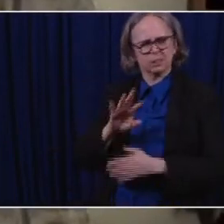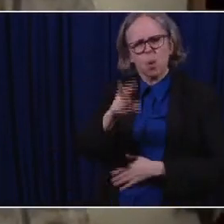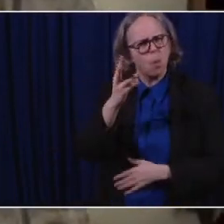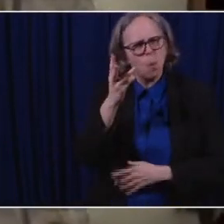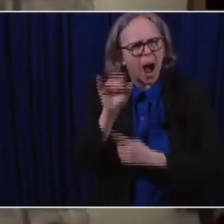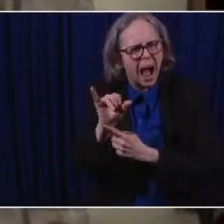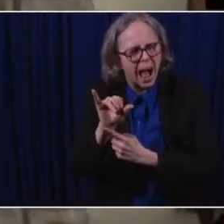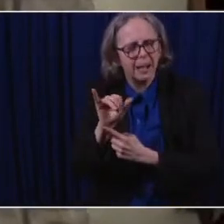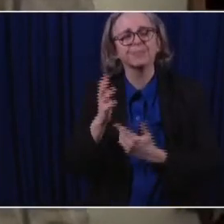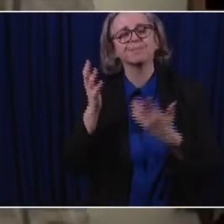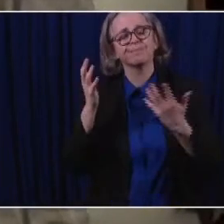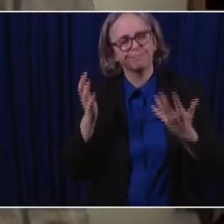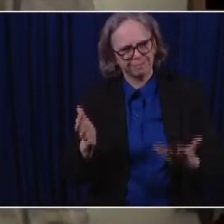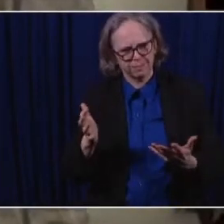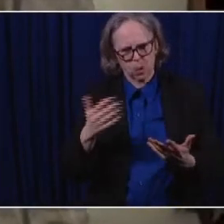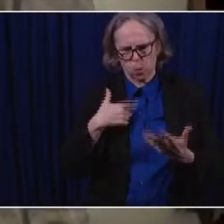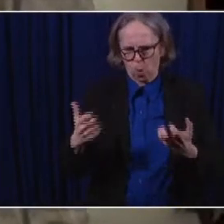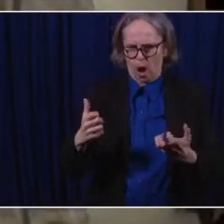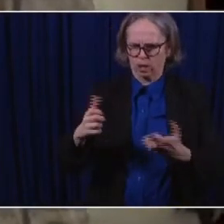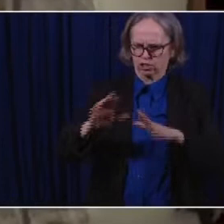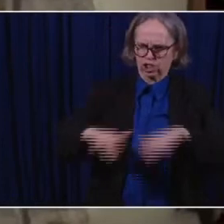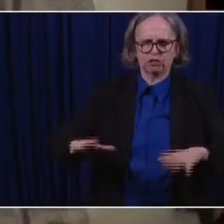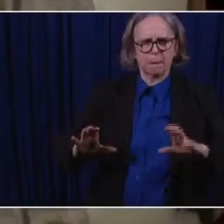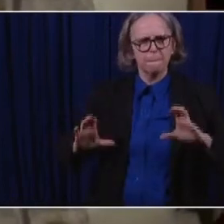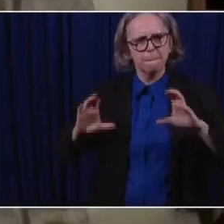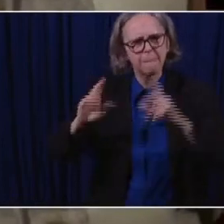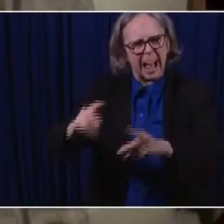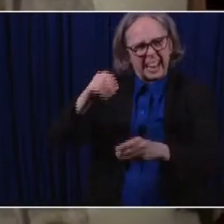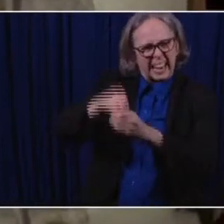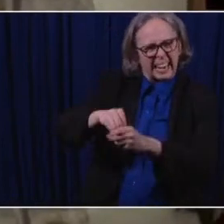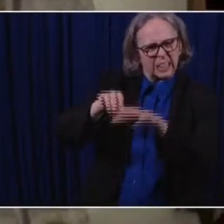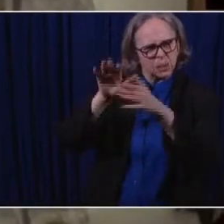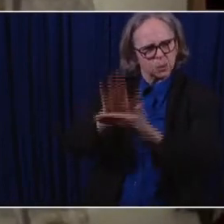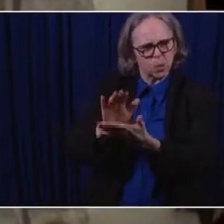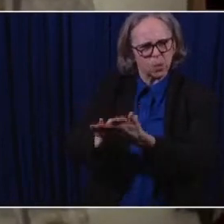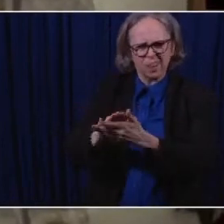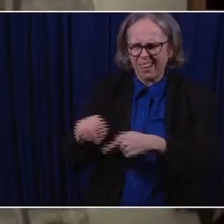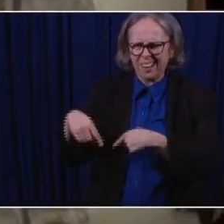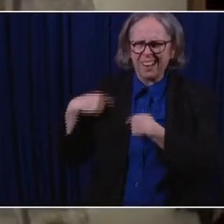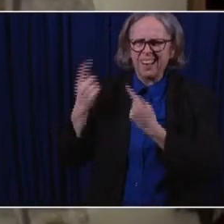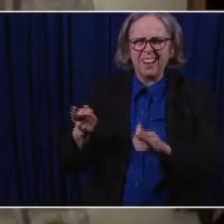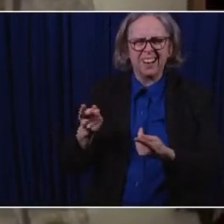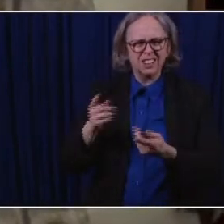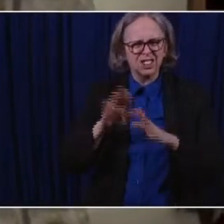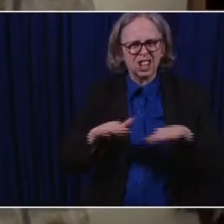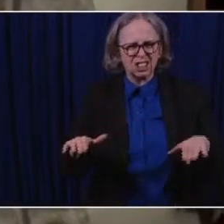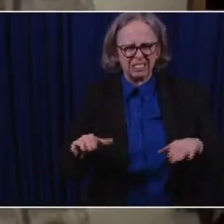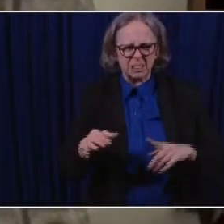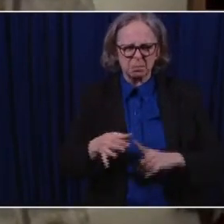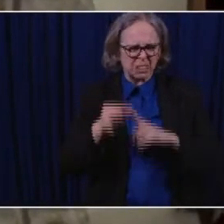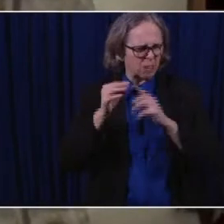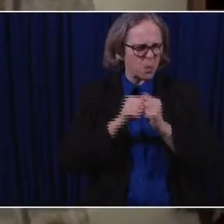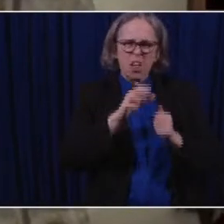school, not being there in person. I've